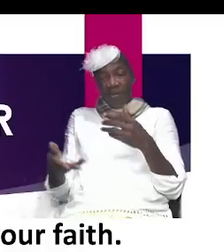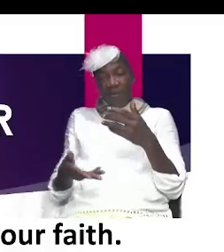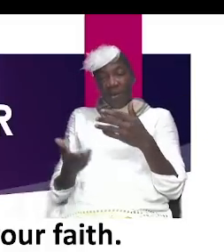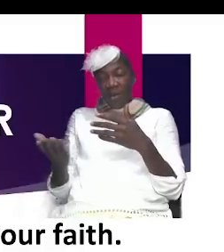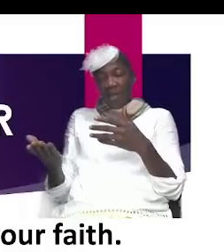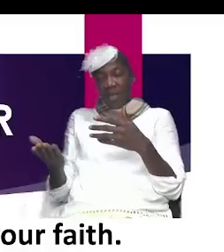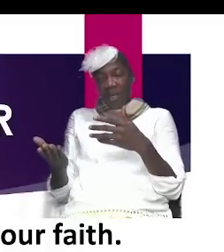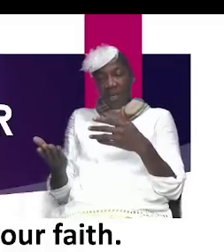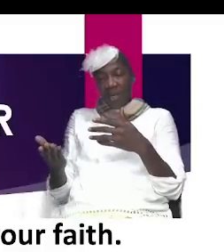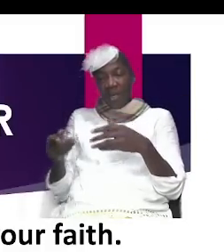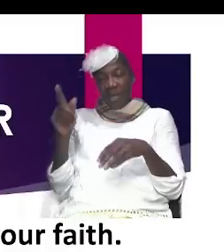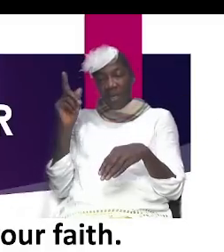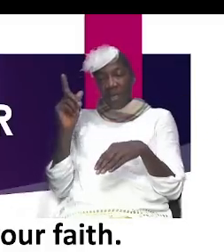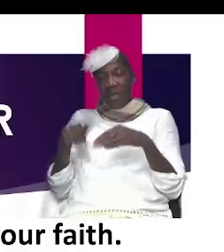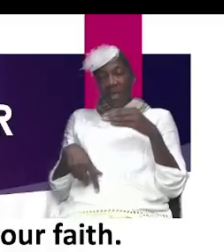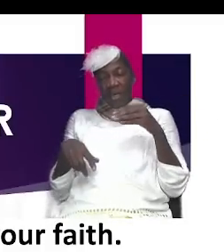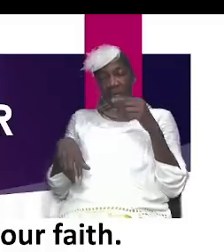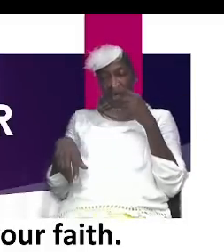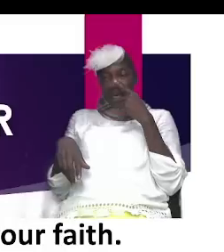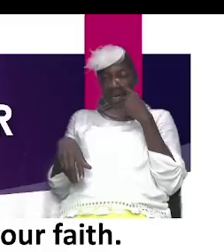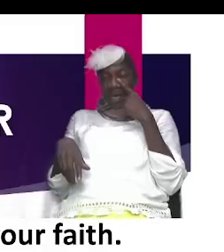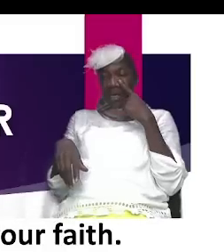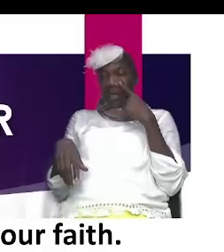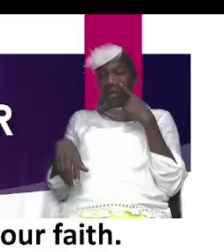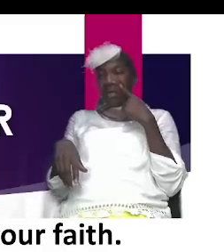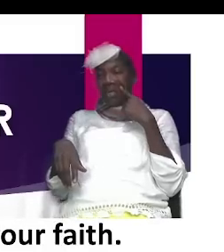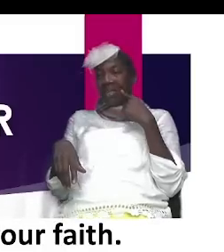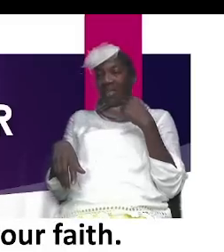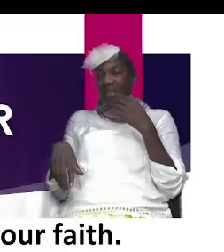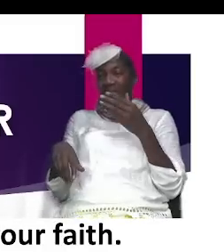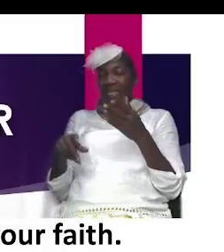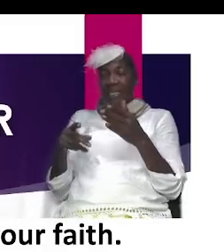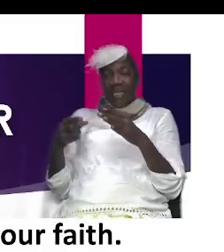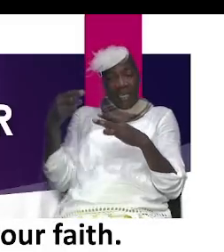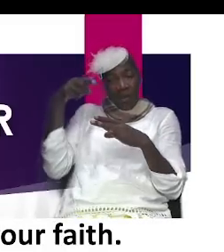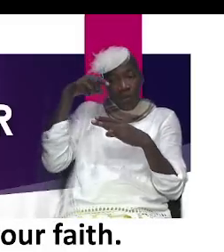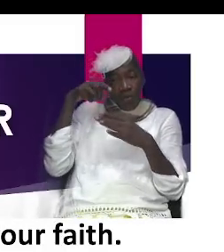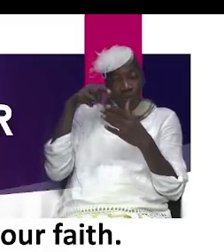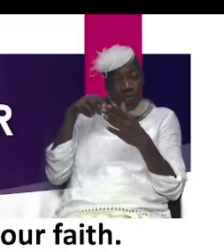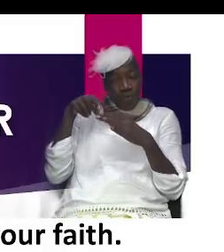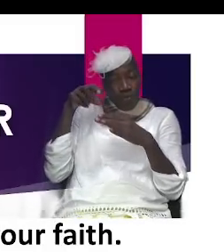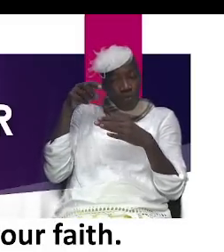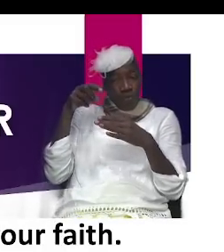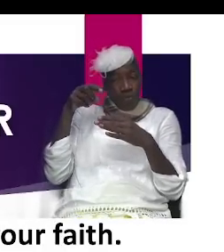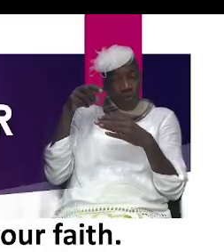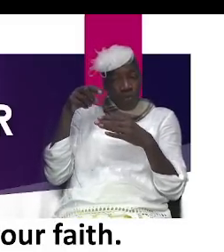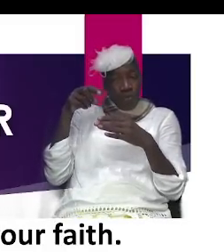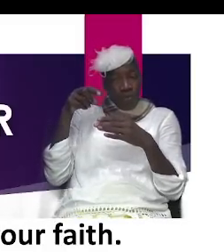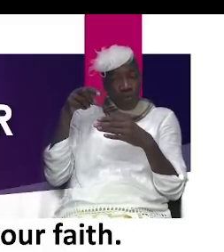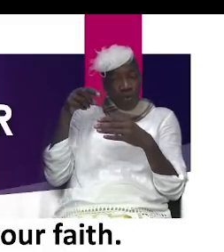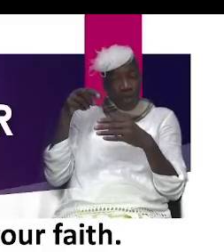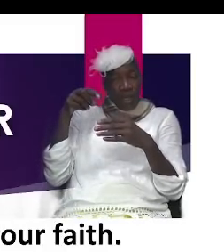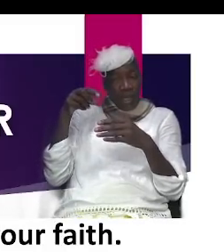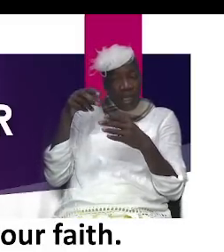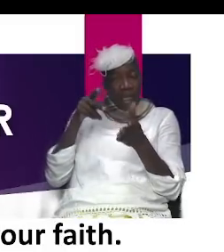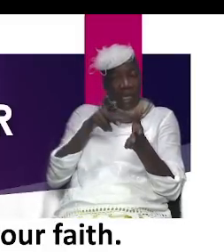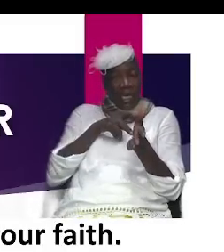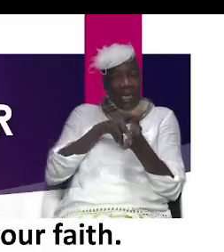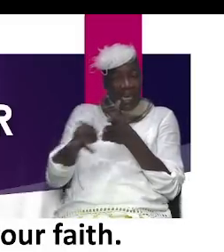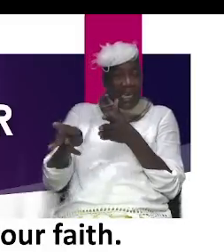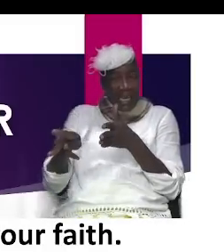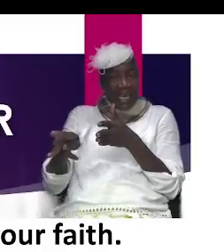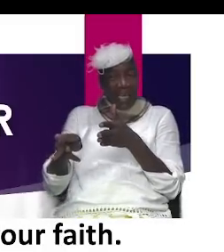sully our reputation as a Christian, as a child of God. We cannot bring